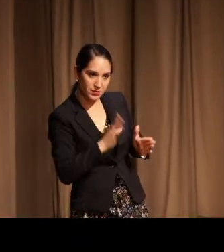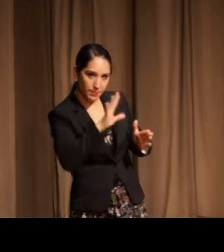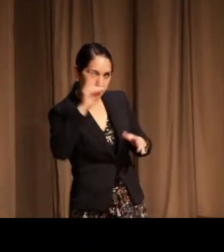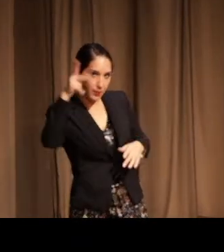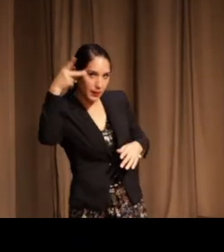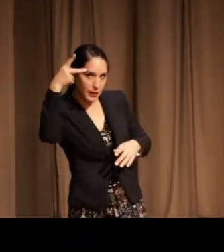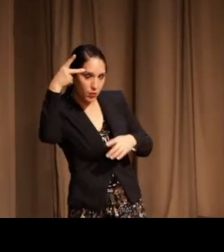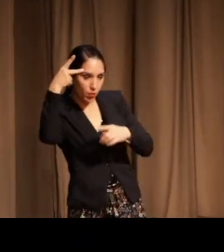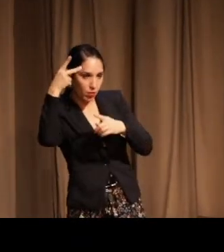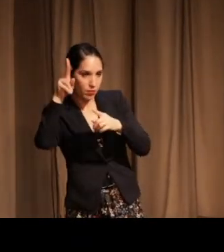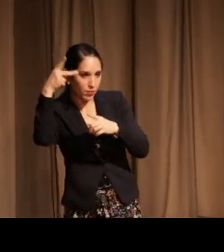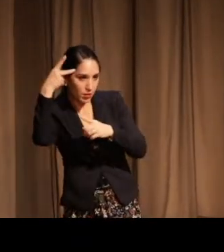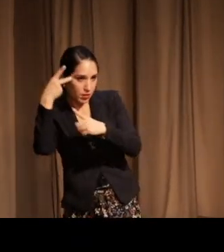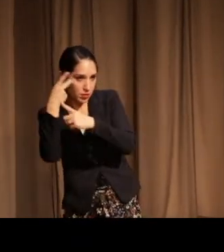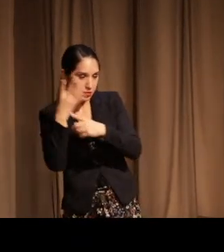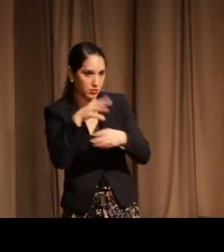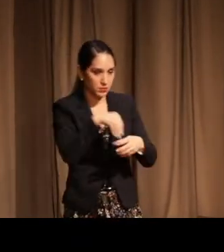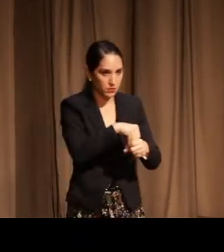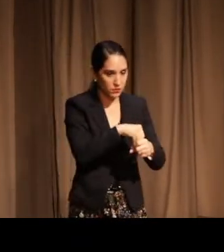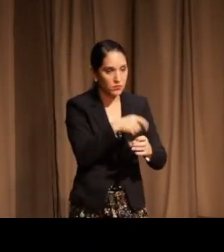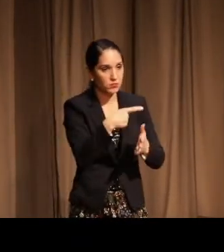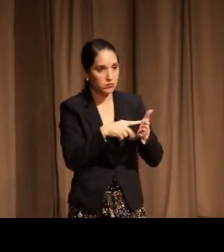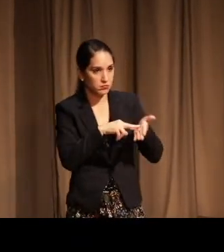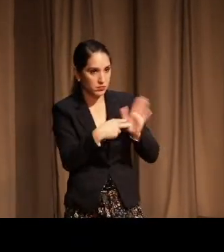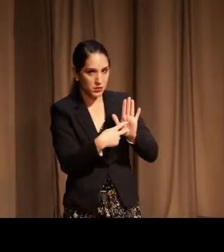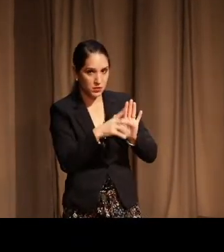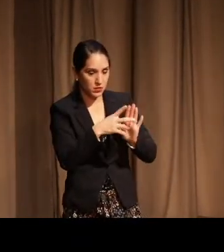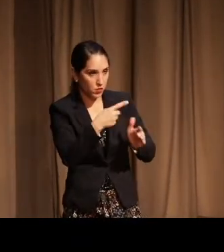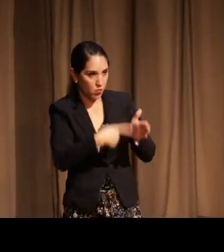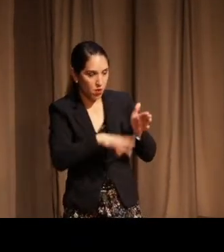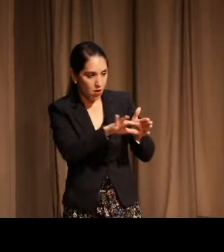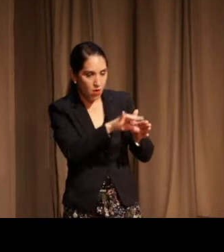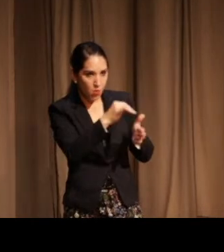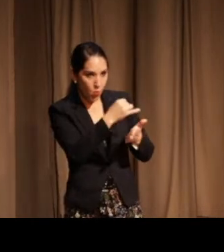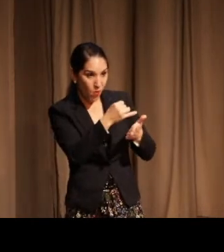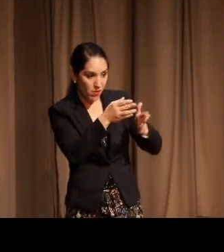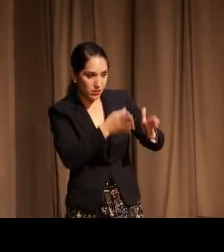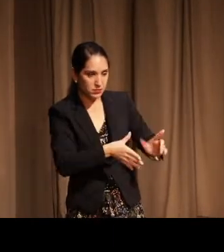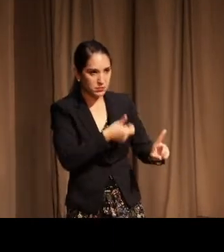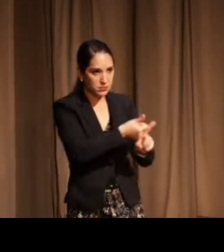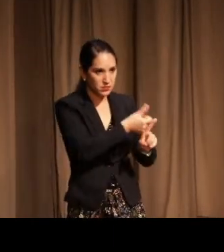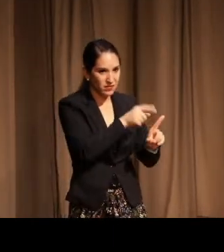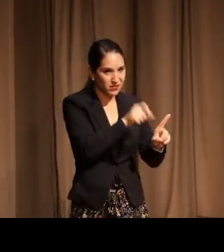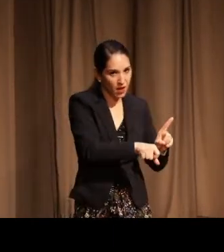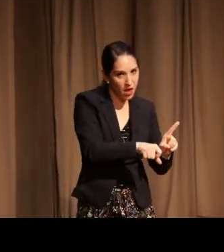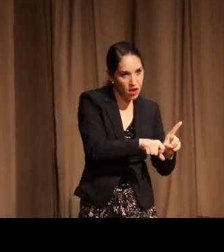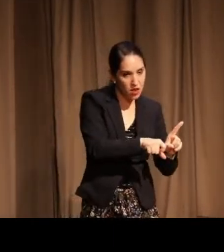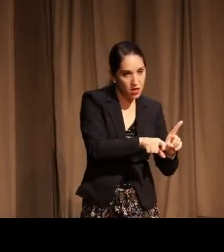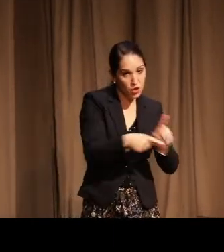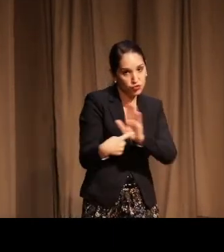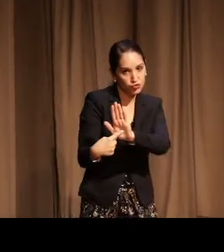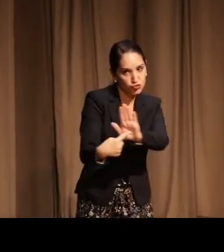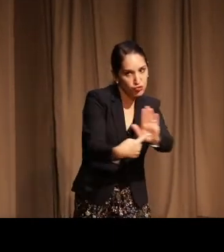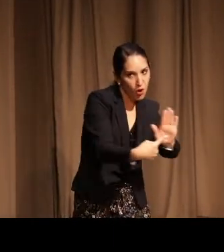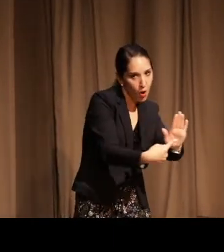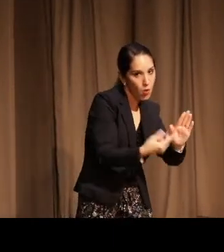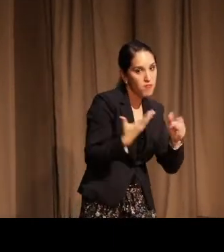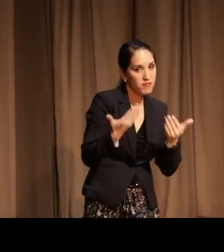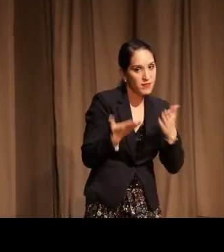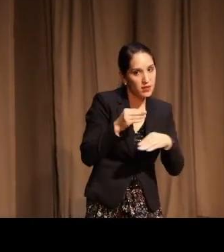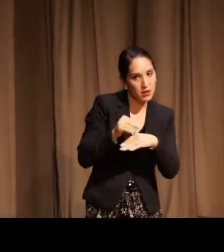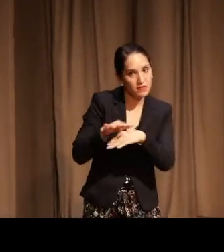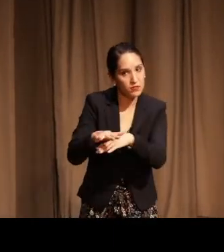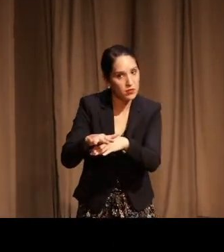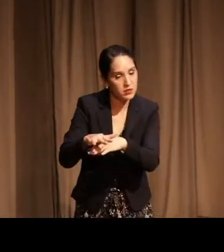So how, like, what the artist can offer to create political change and political